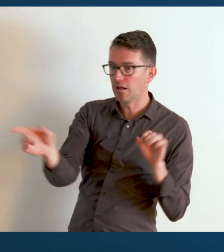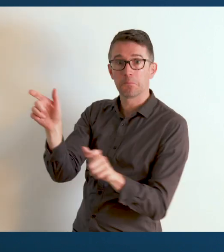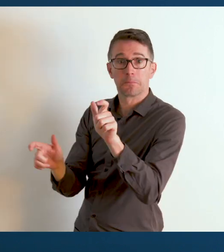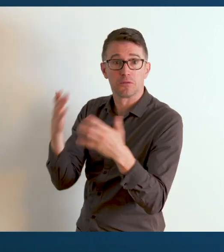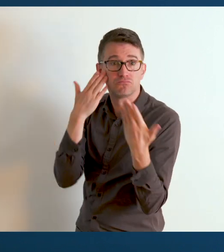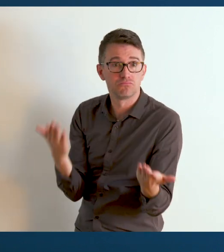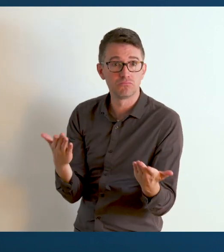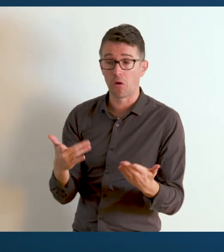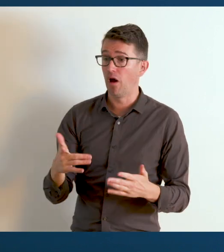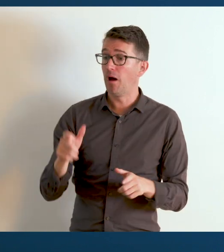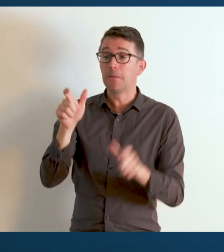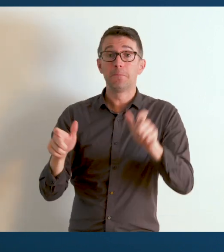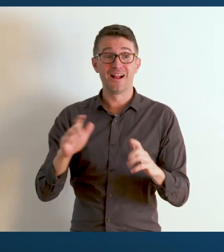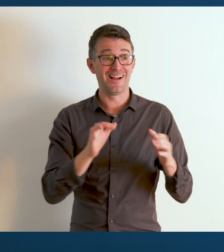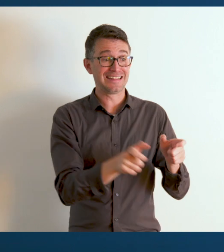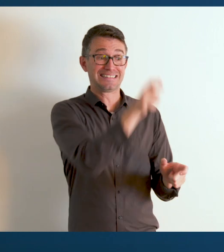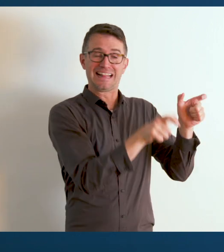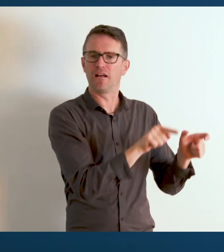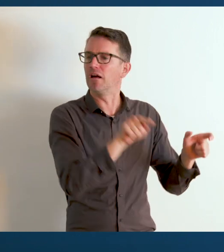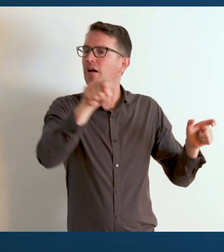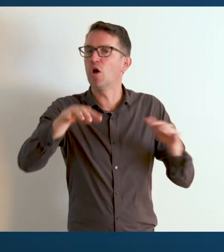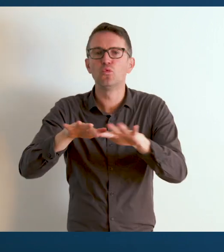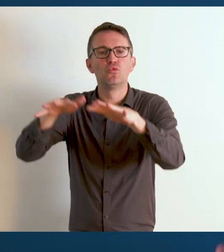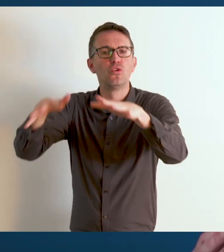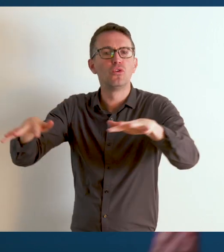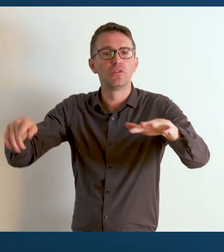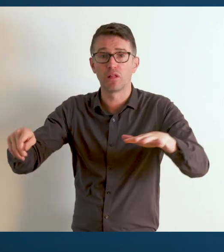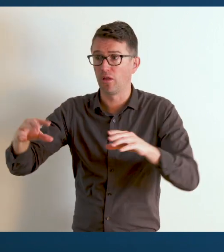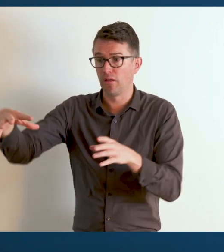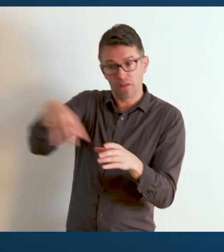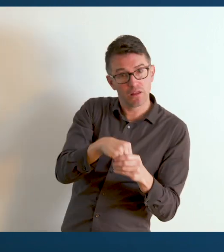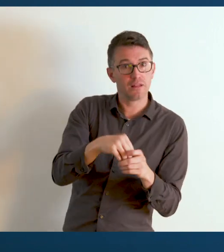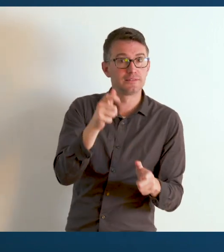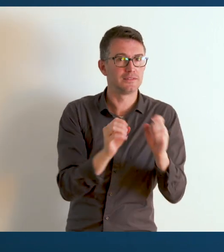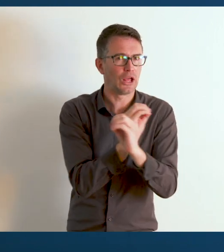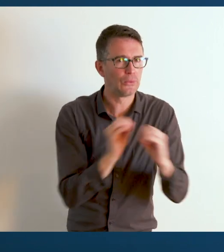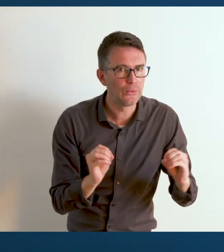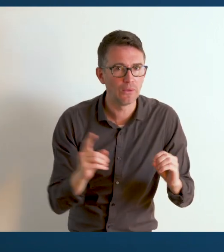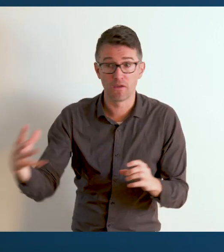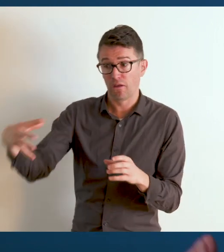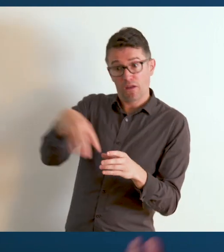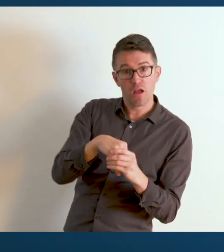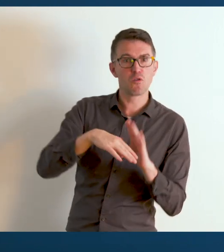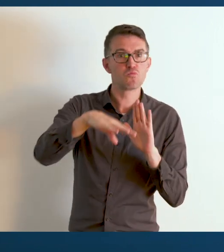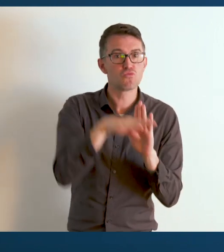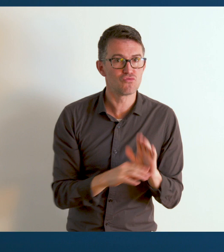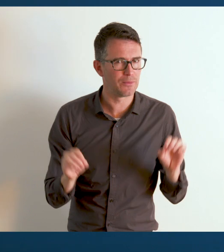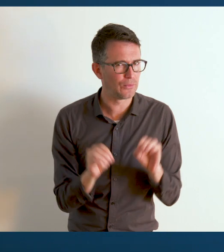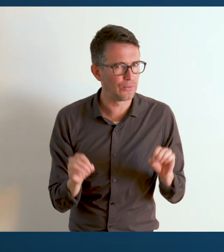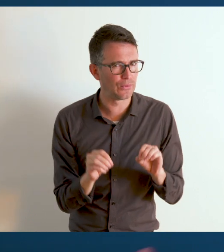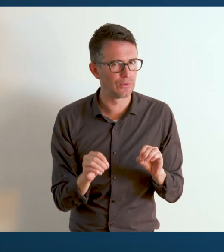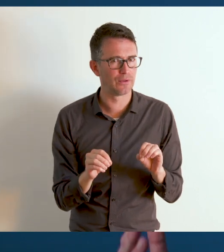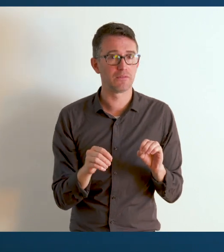community with no access to a city and an administrative system, then you have no incentive,